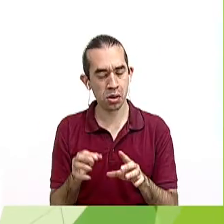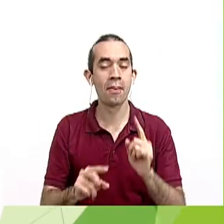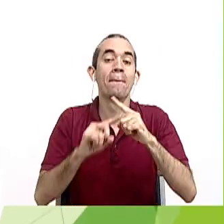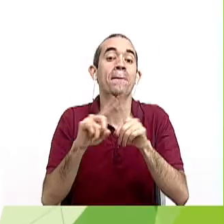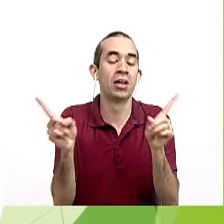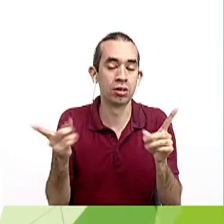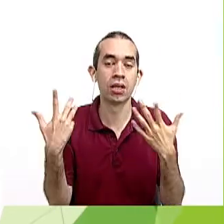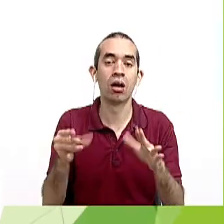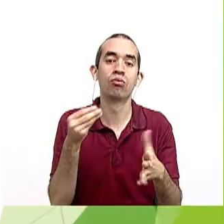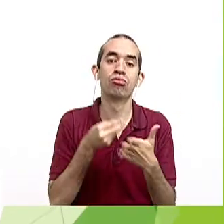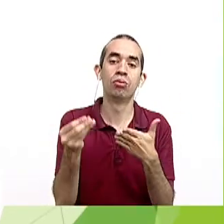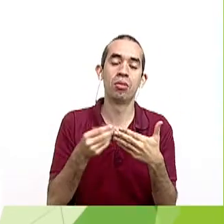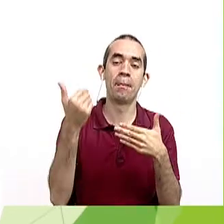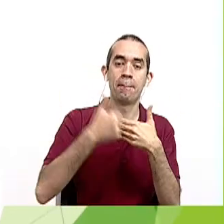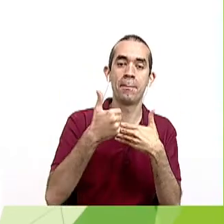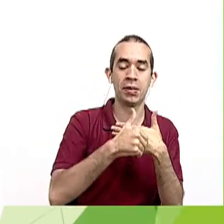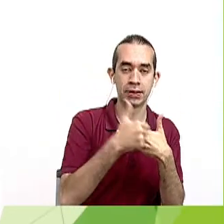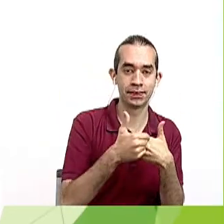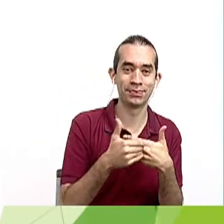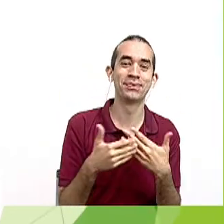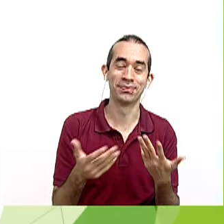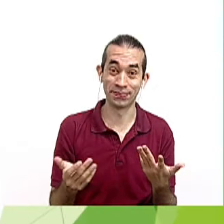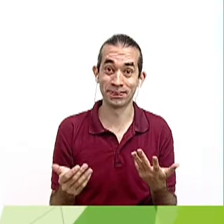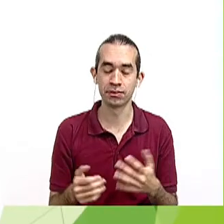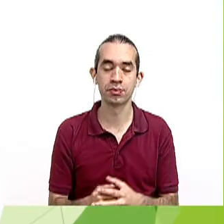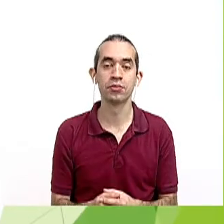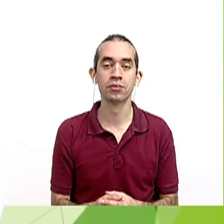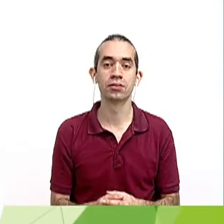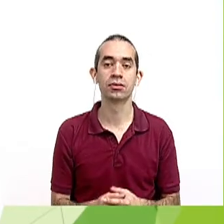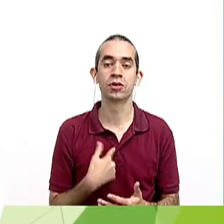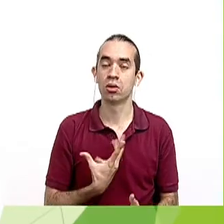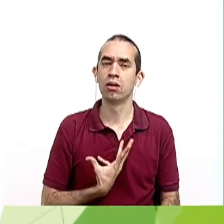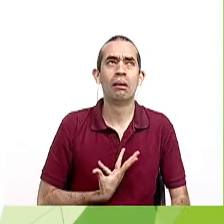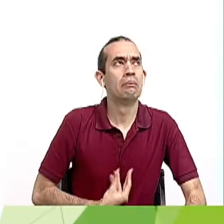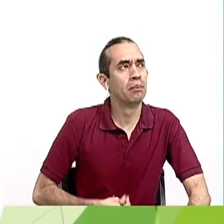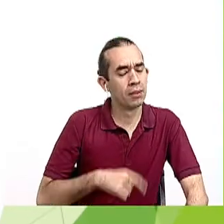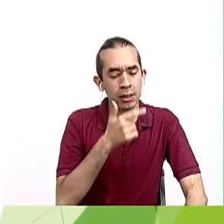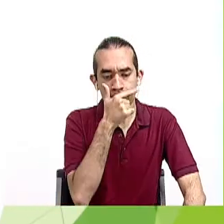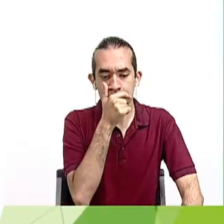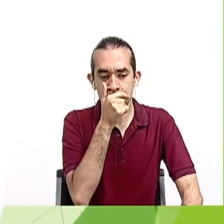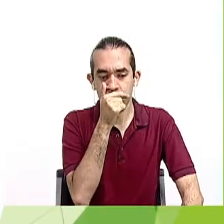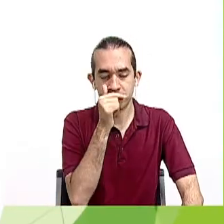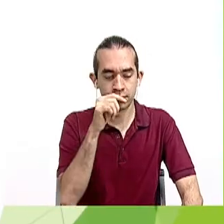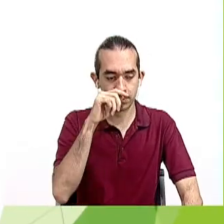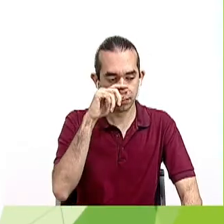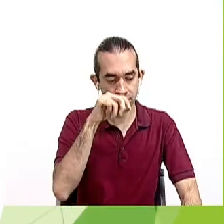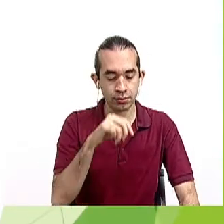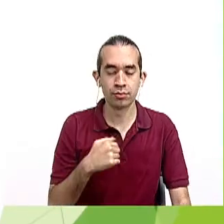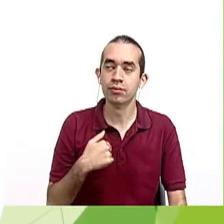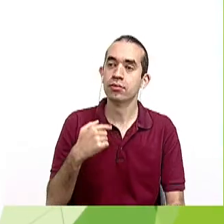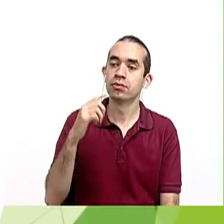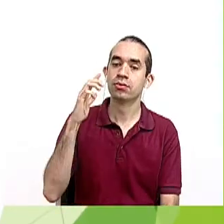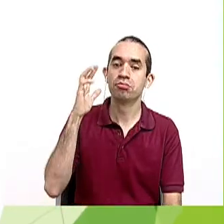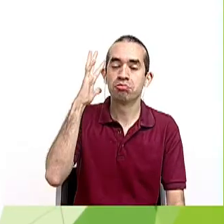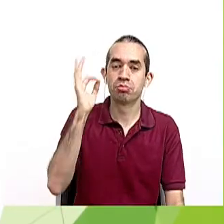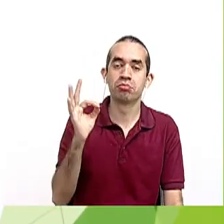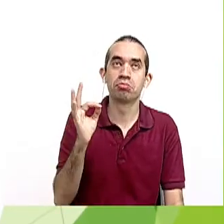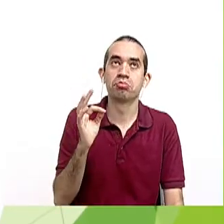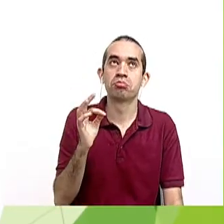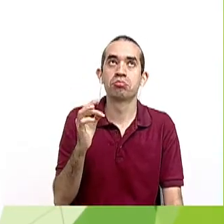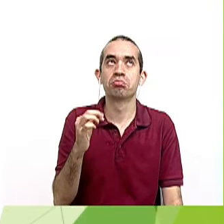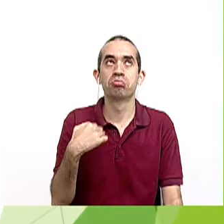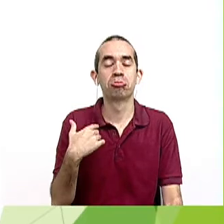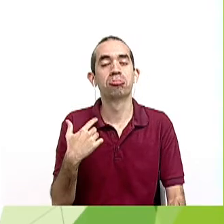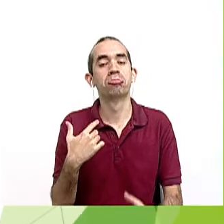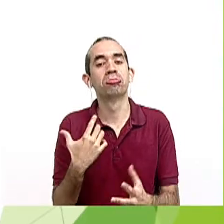bought some bread. I'm hungry. I think I like